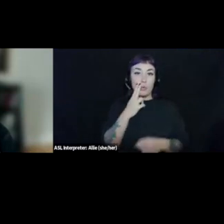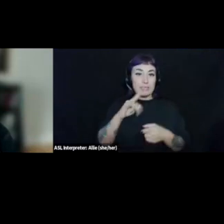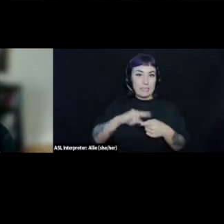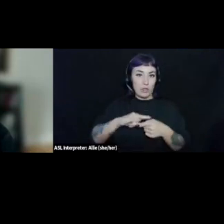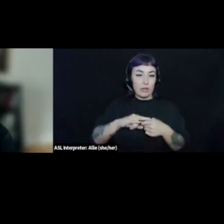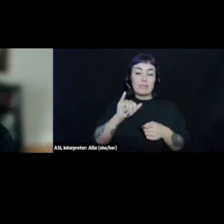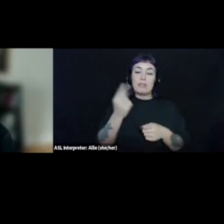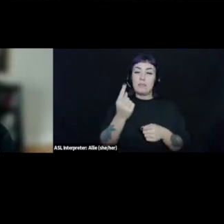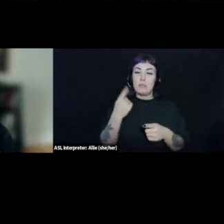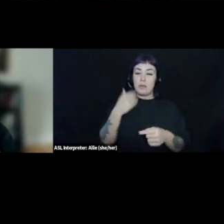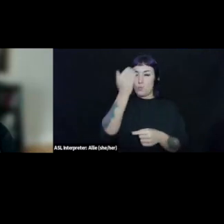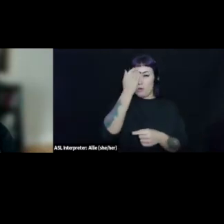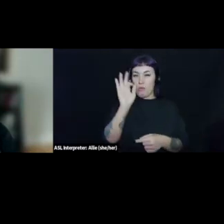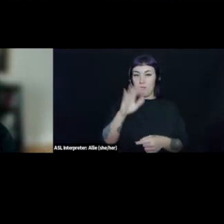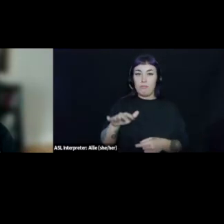of.